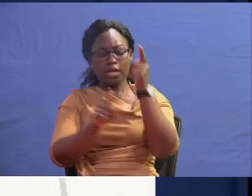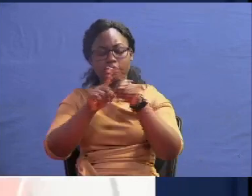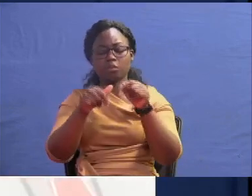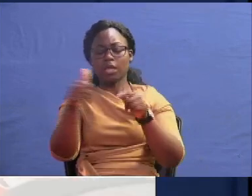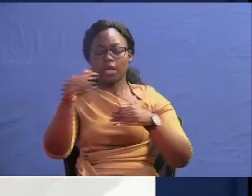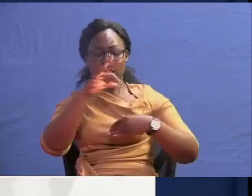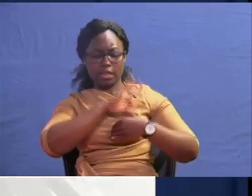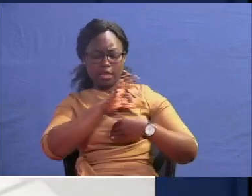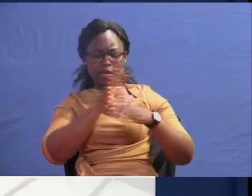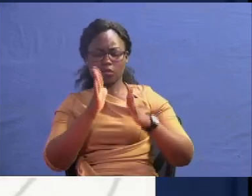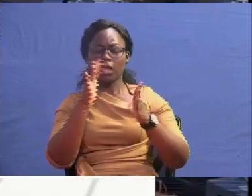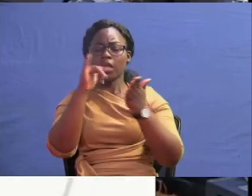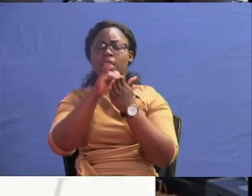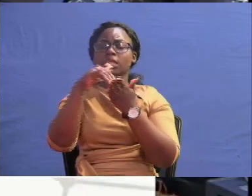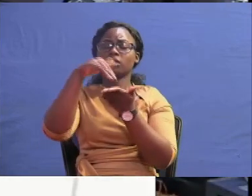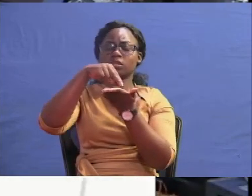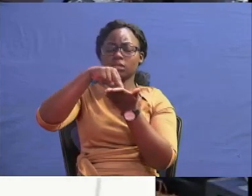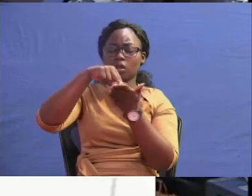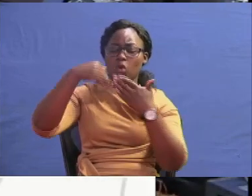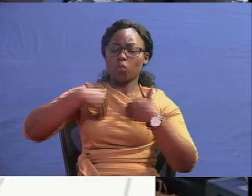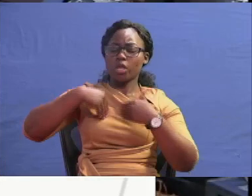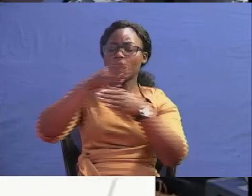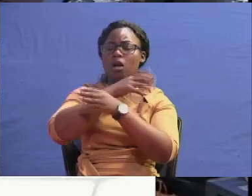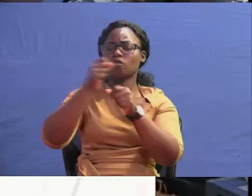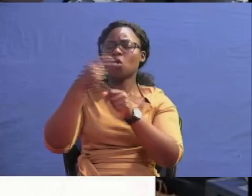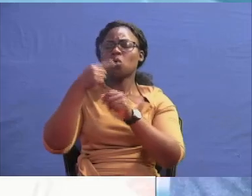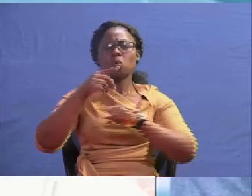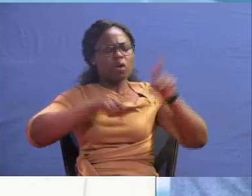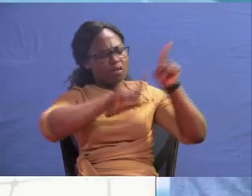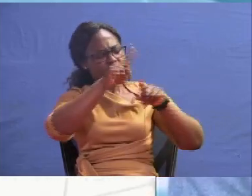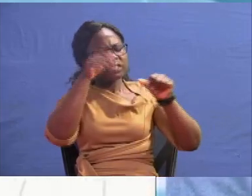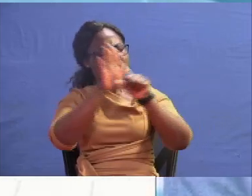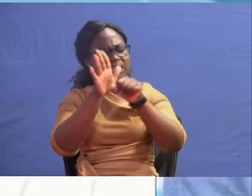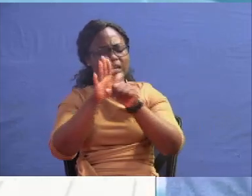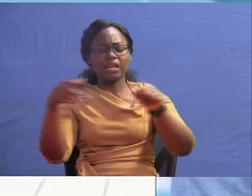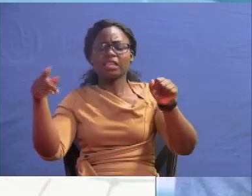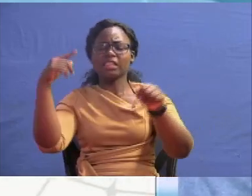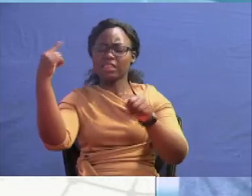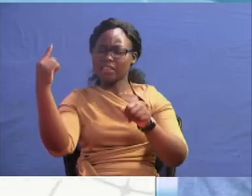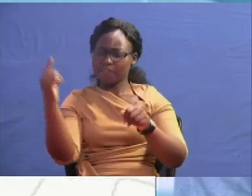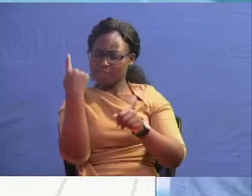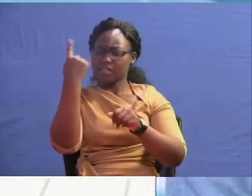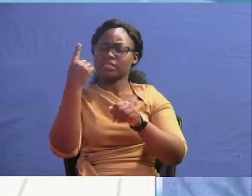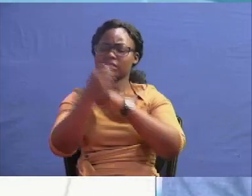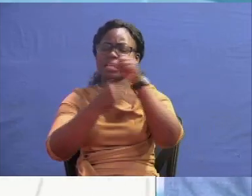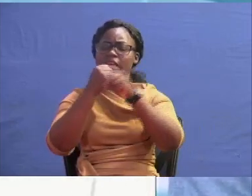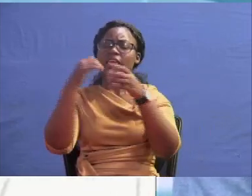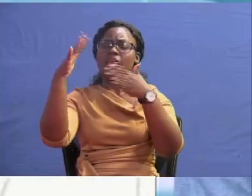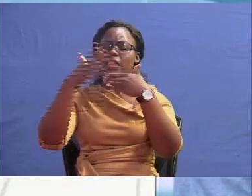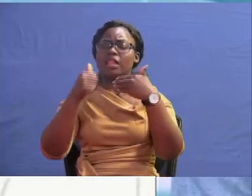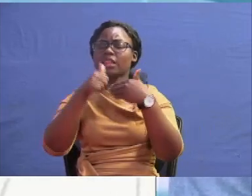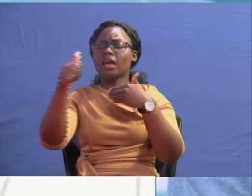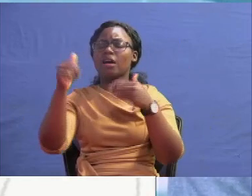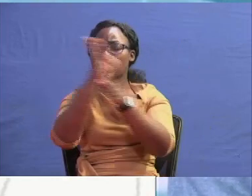investors. That withstanding, we have a president who has traveled more in his first year than some presidents have done in